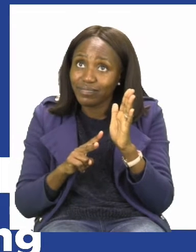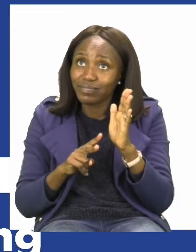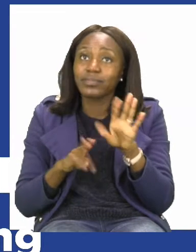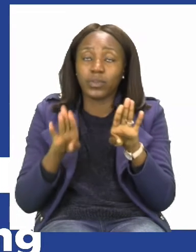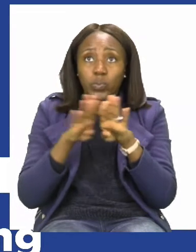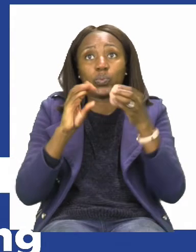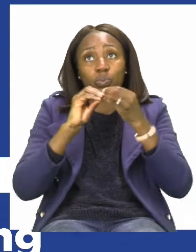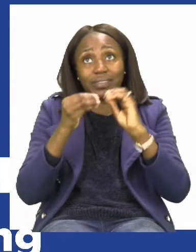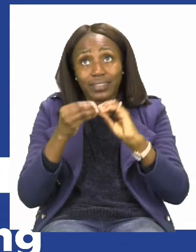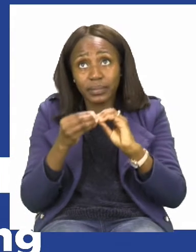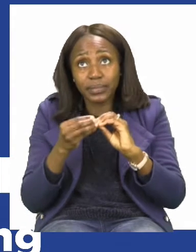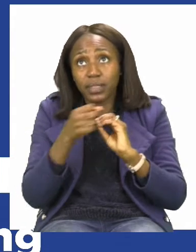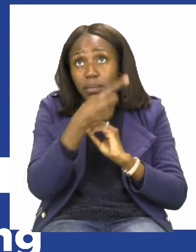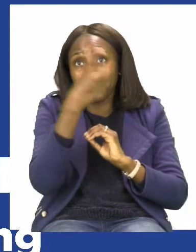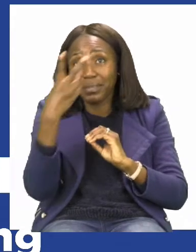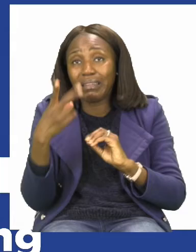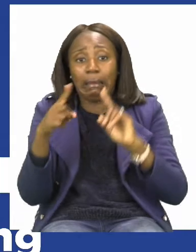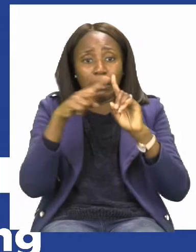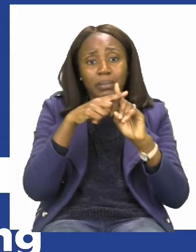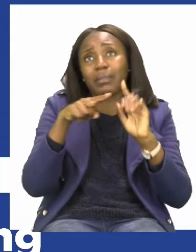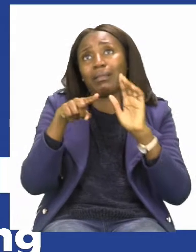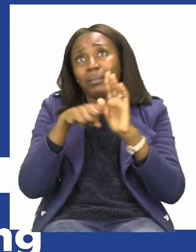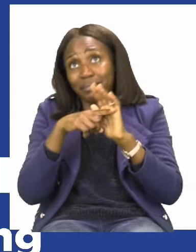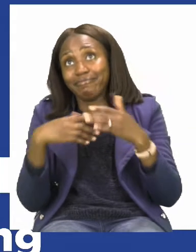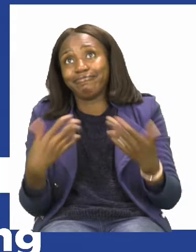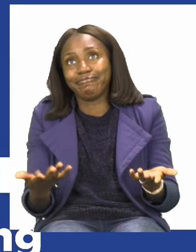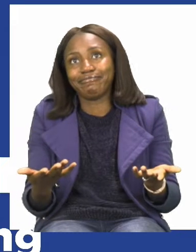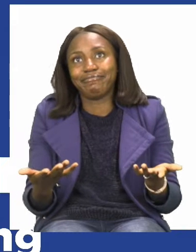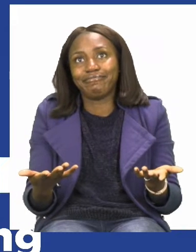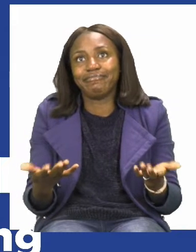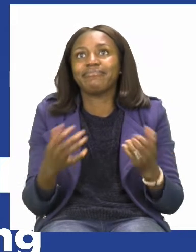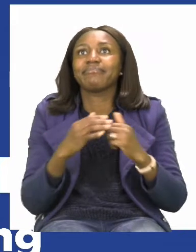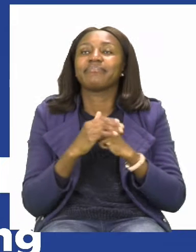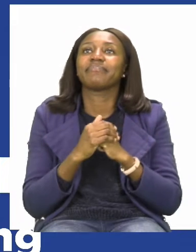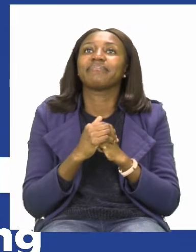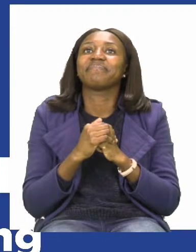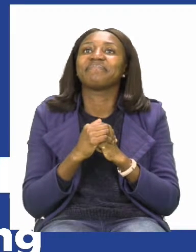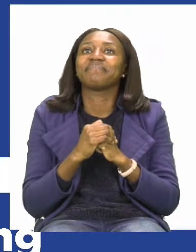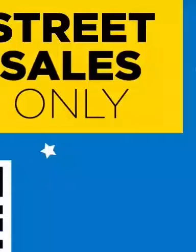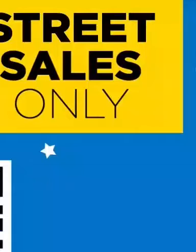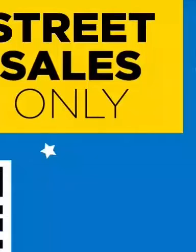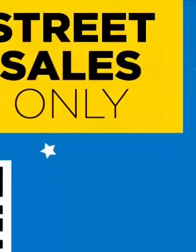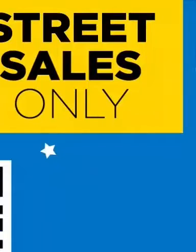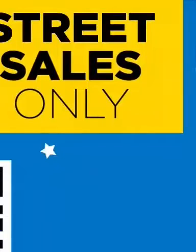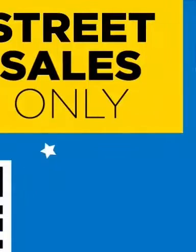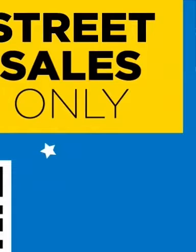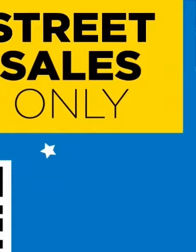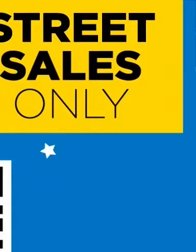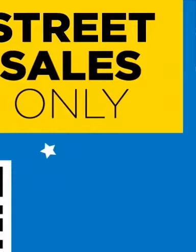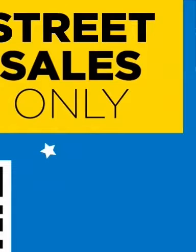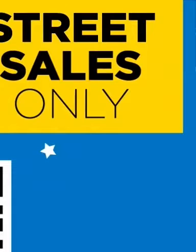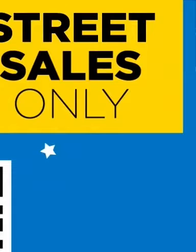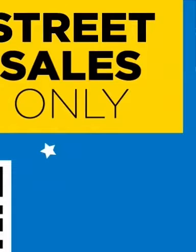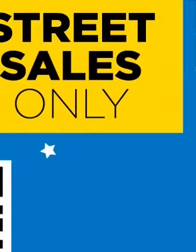reading, comprehension, ordinal numbers, and problem solving. Follow us on